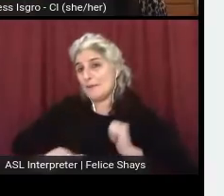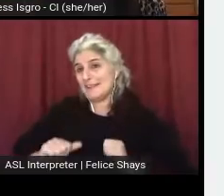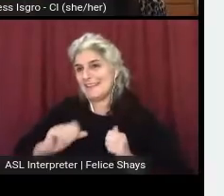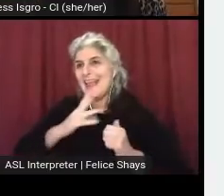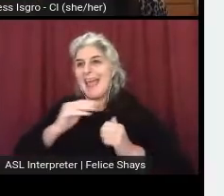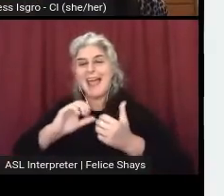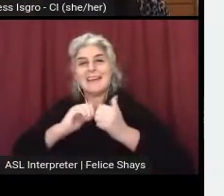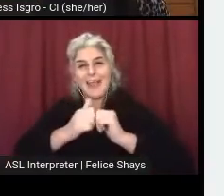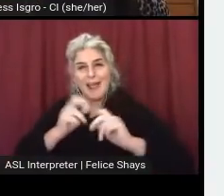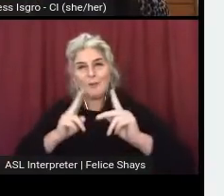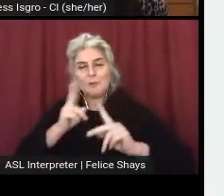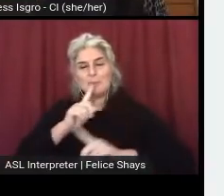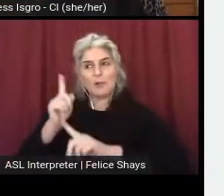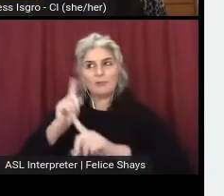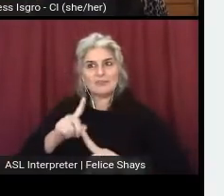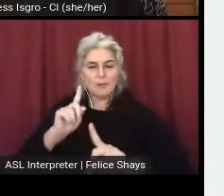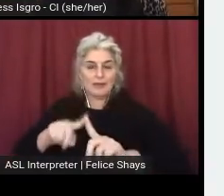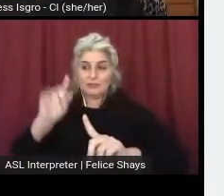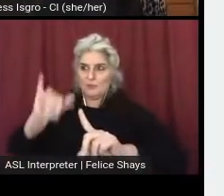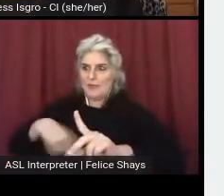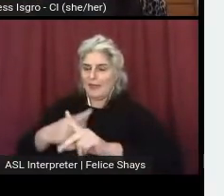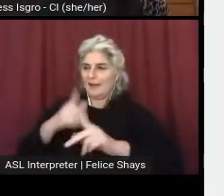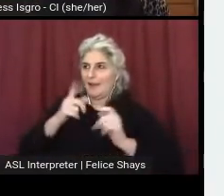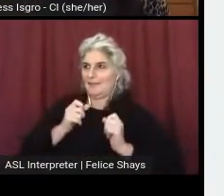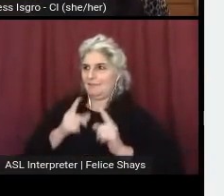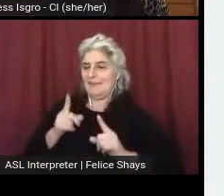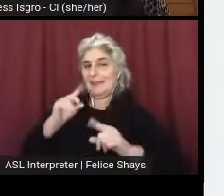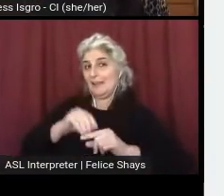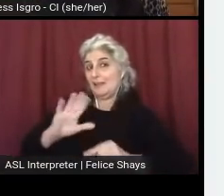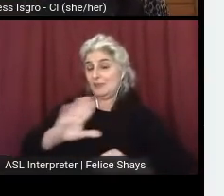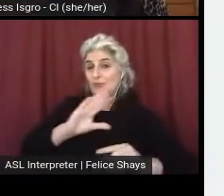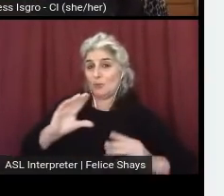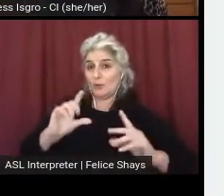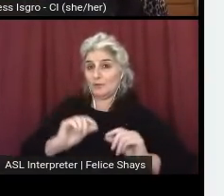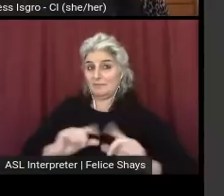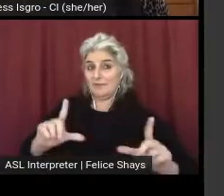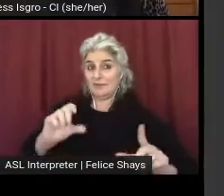users are reacting to the content that's being promoted on your pages each day.